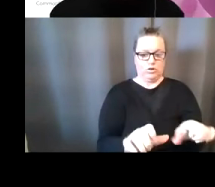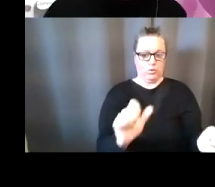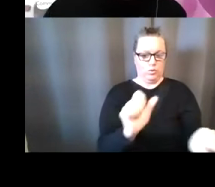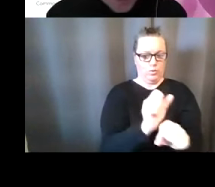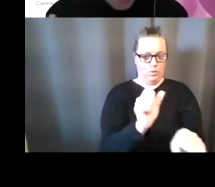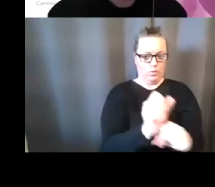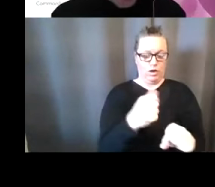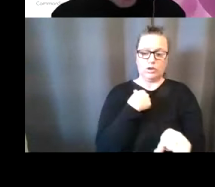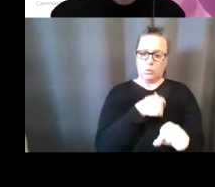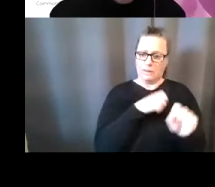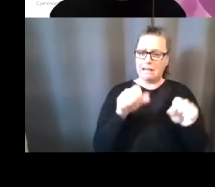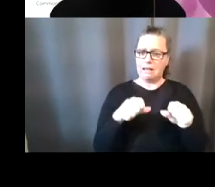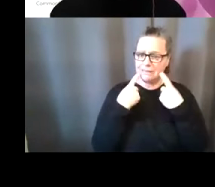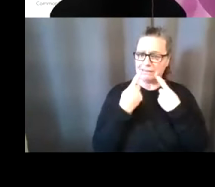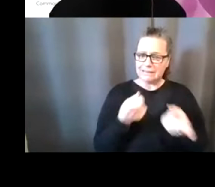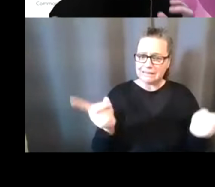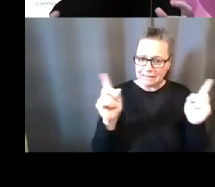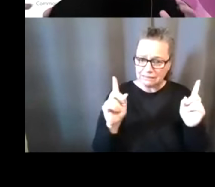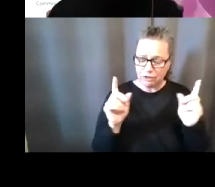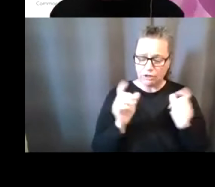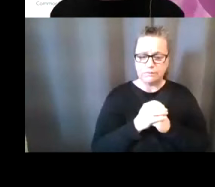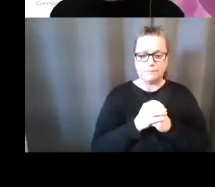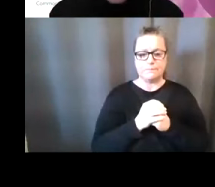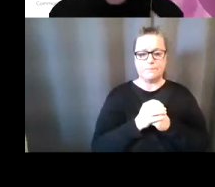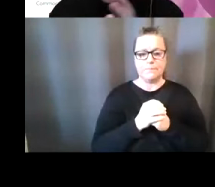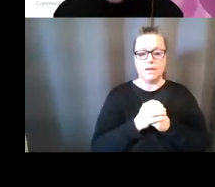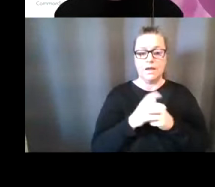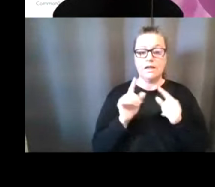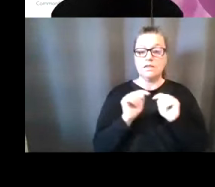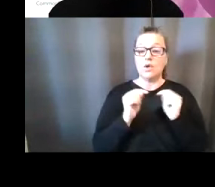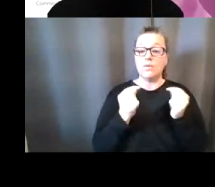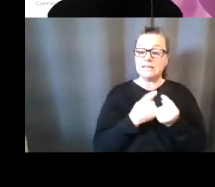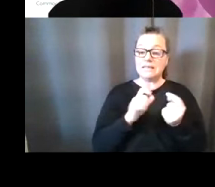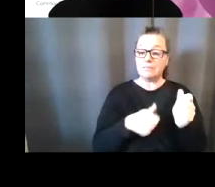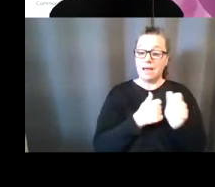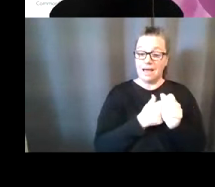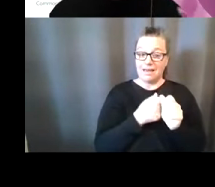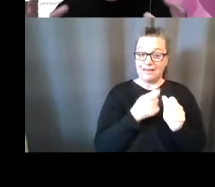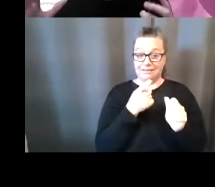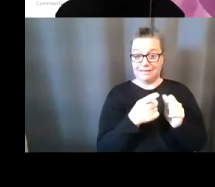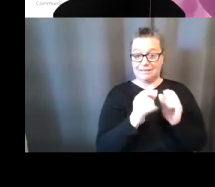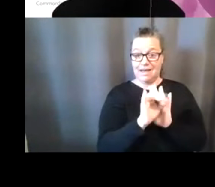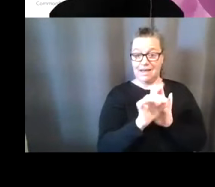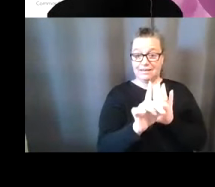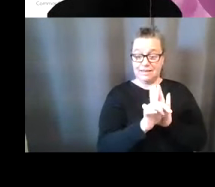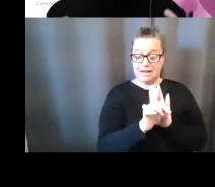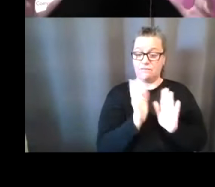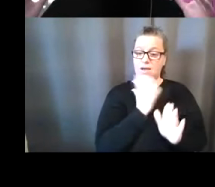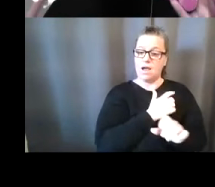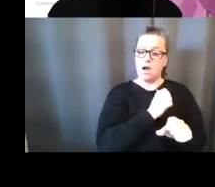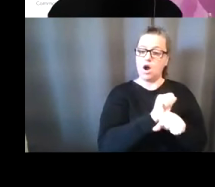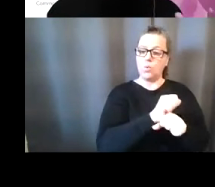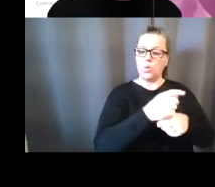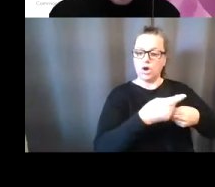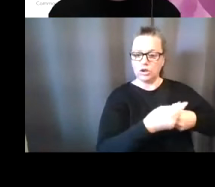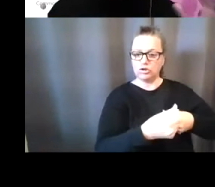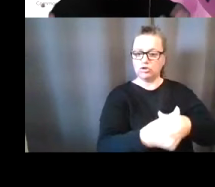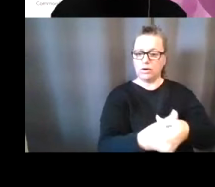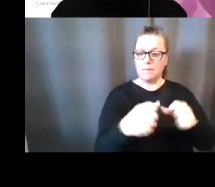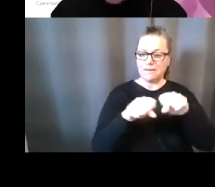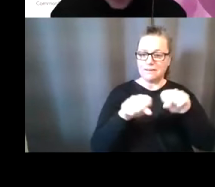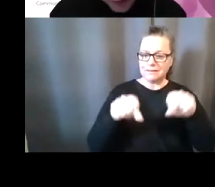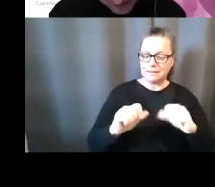be successful. And so the team behind the A3 identified a work stream around systematizing